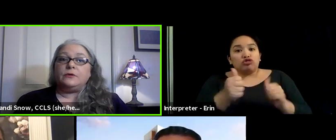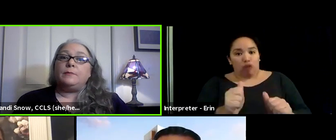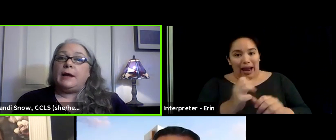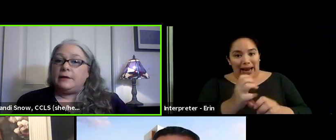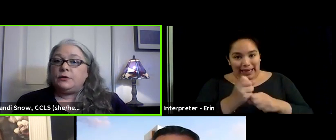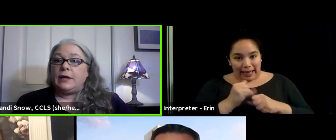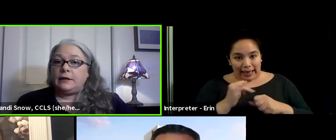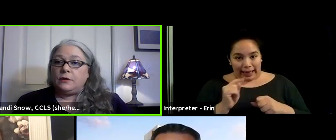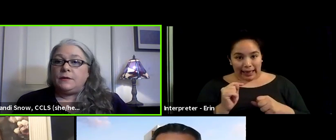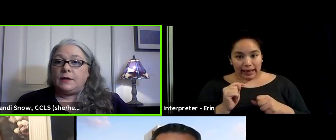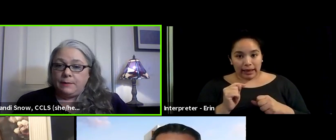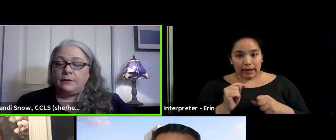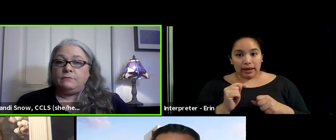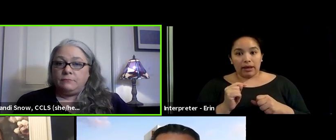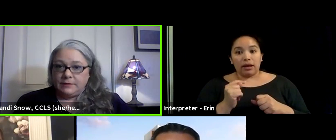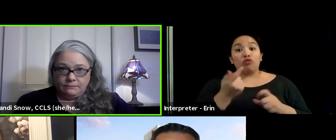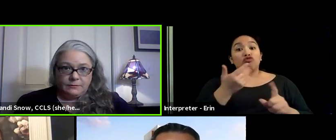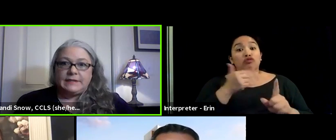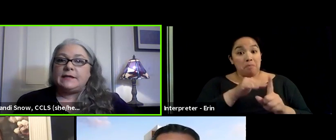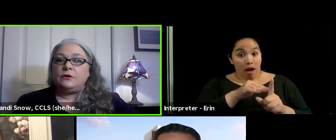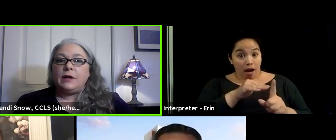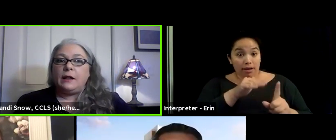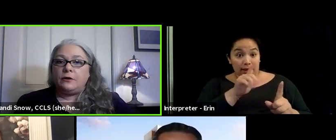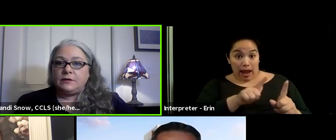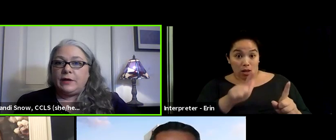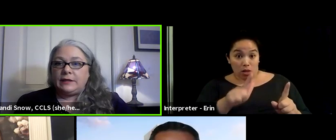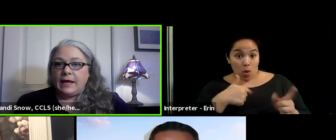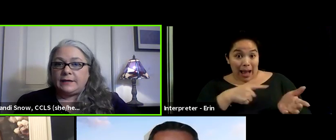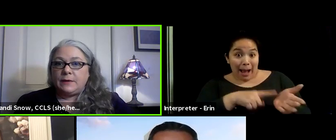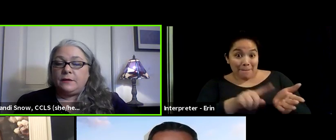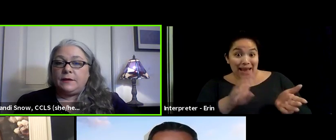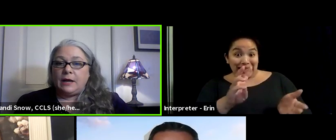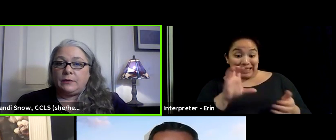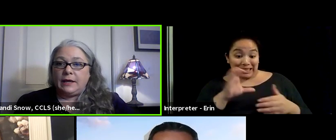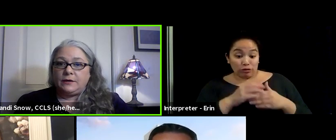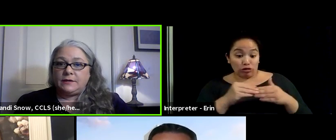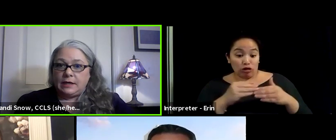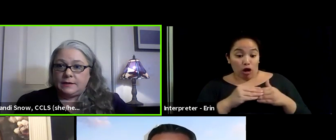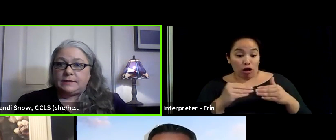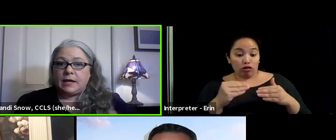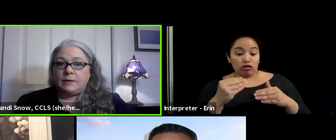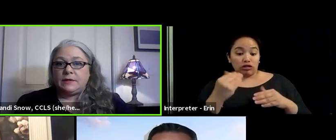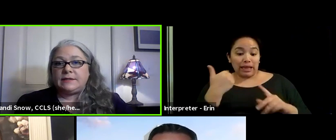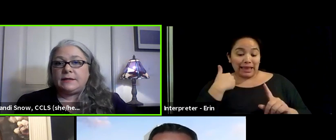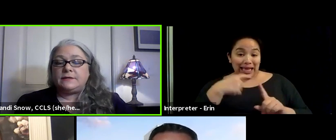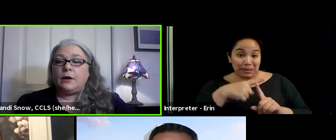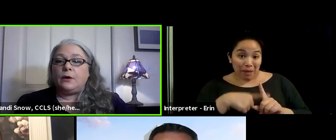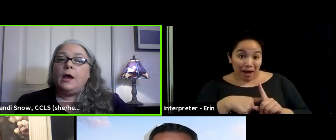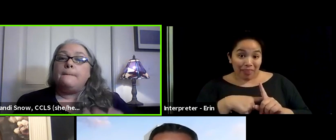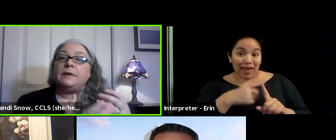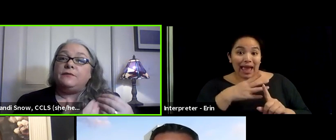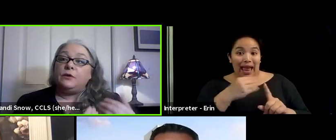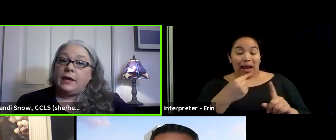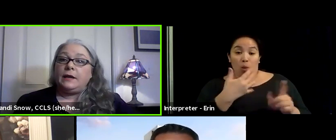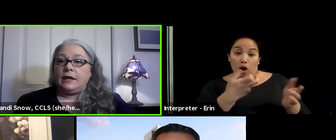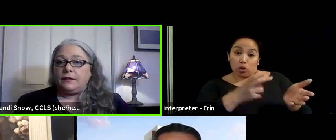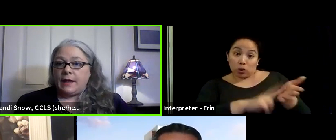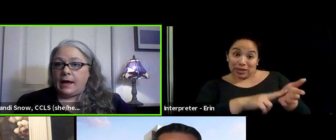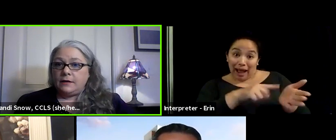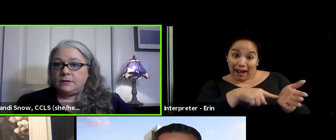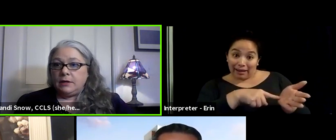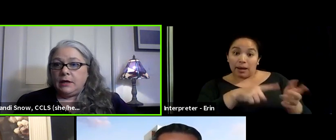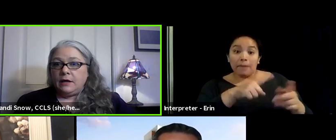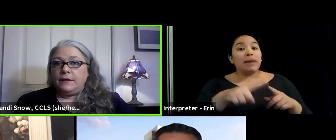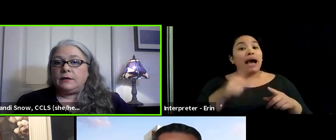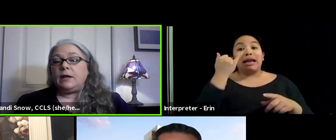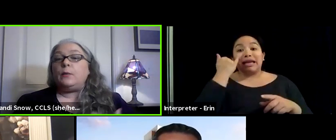would like to remind you, landlord, that I paid $600 in rent last month, and I would like you to sign this document that says so. But if you can't get